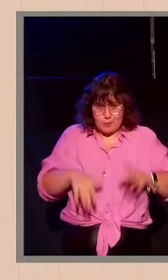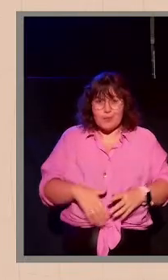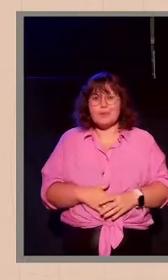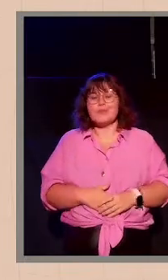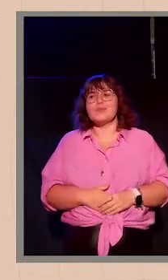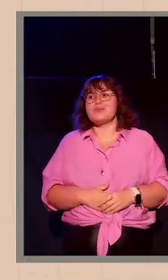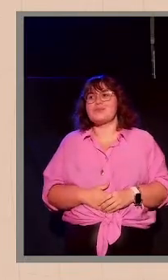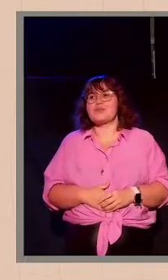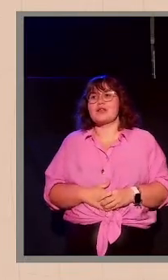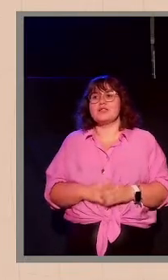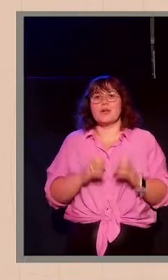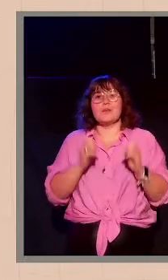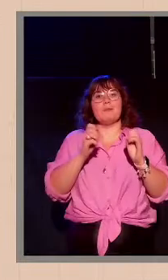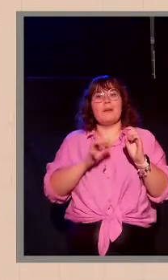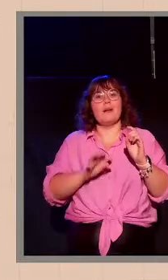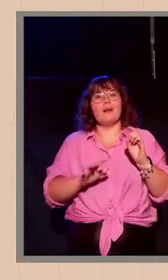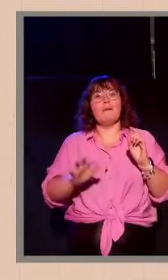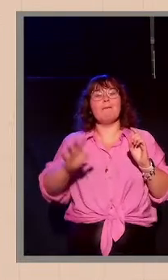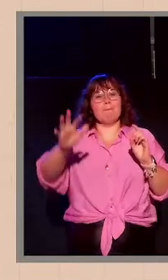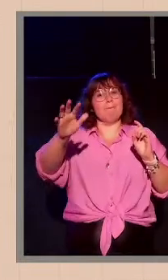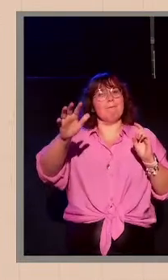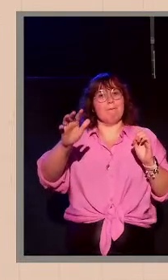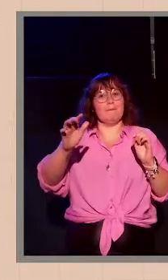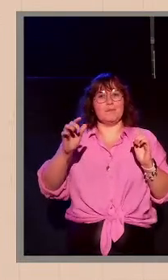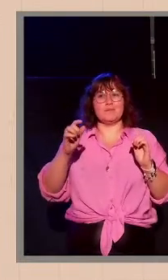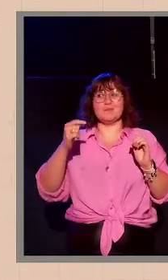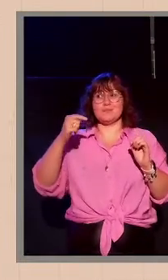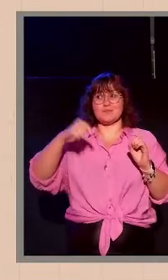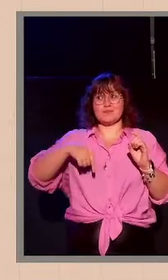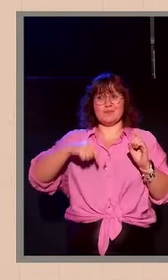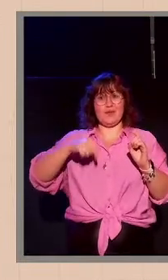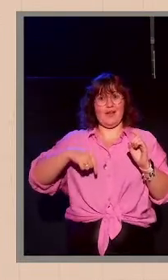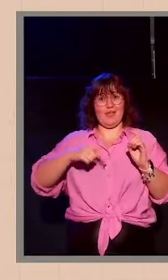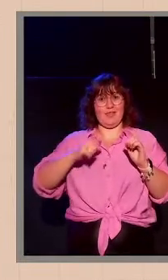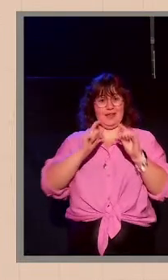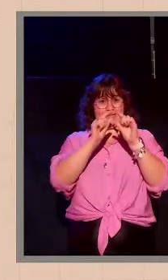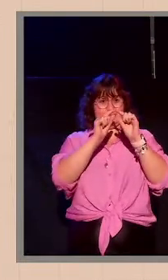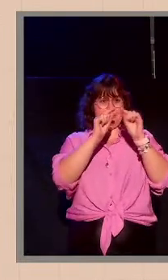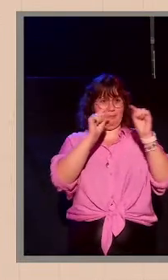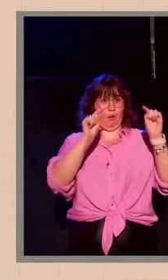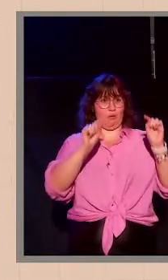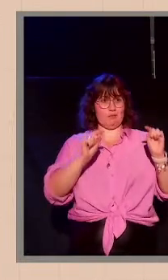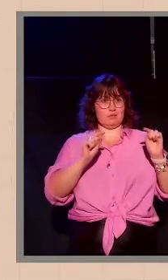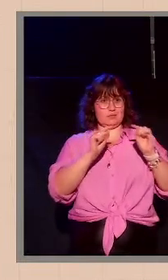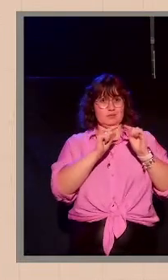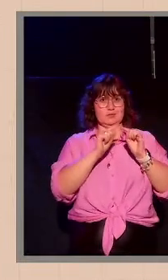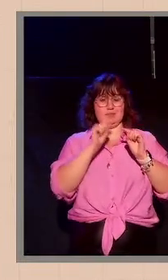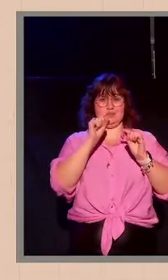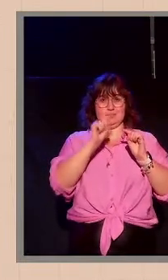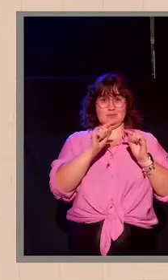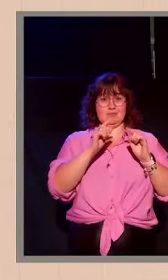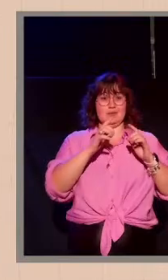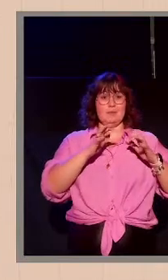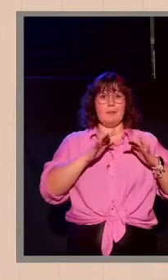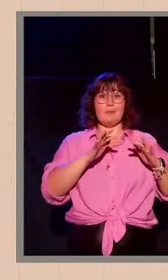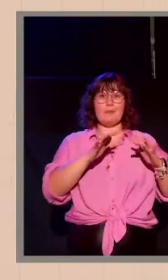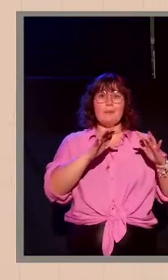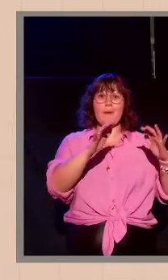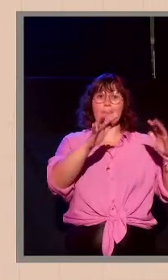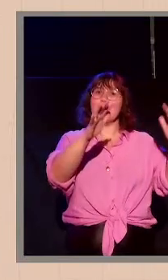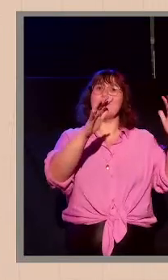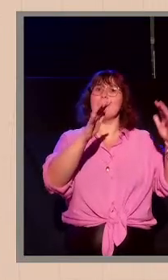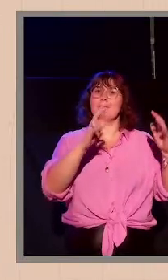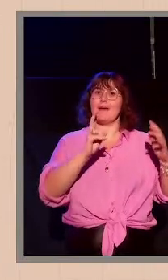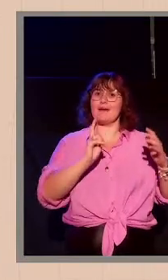So with this, this box here, this is great. I can point